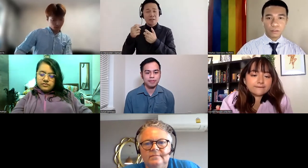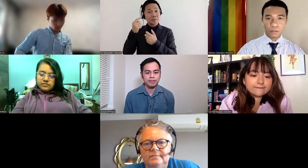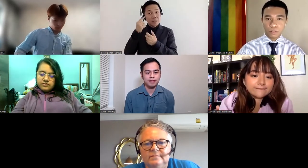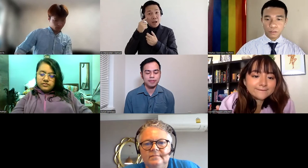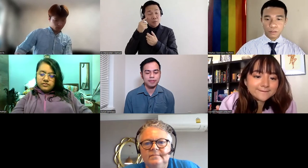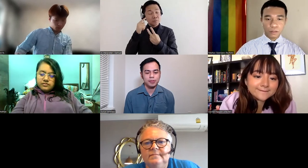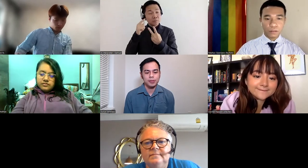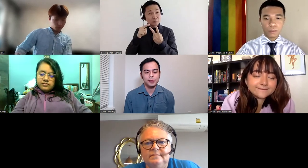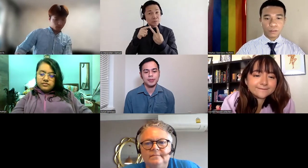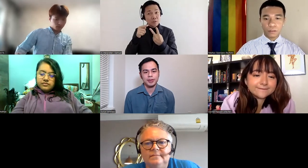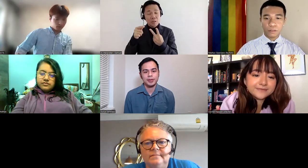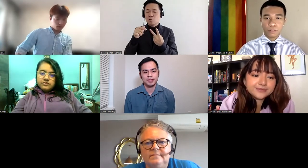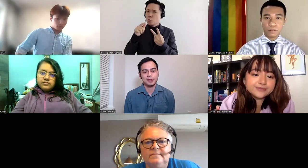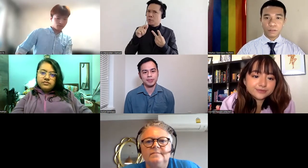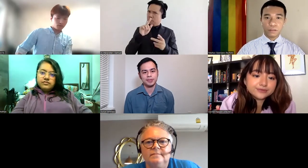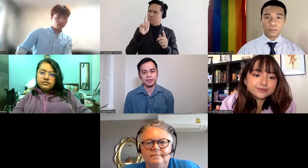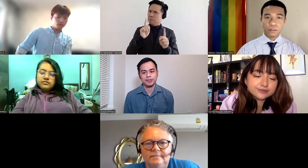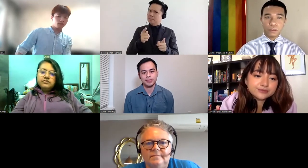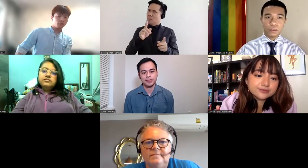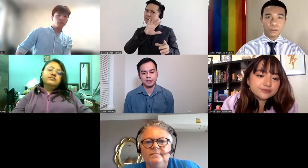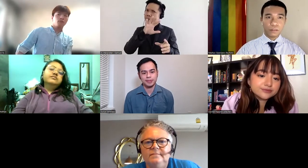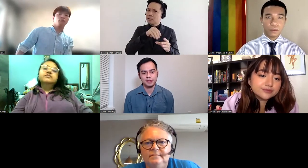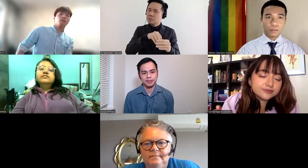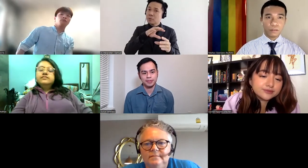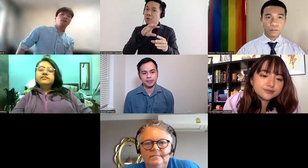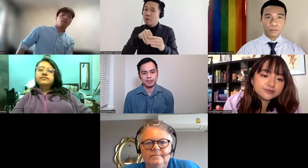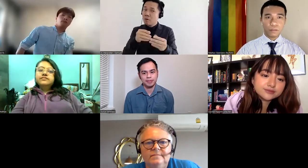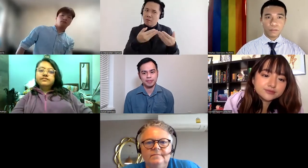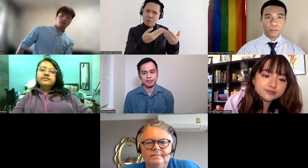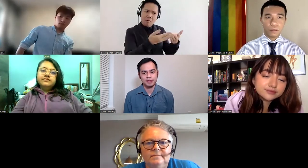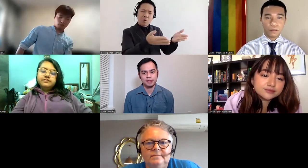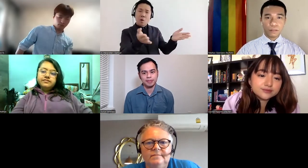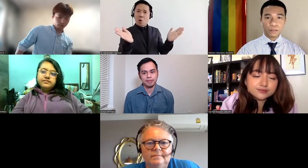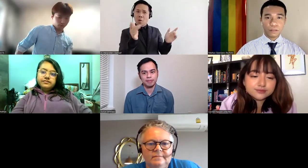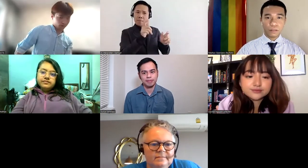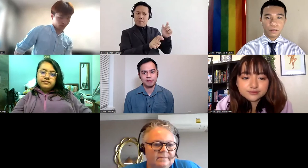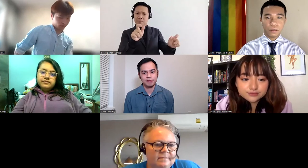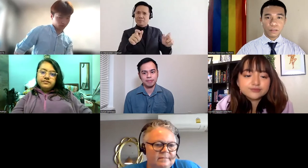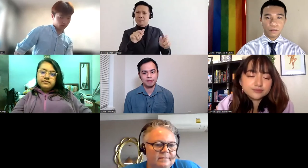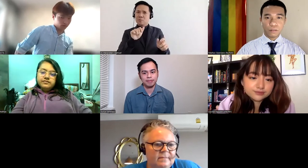include everybody's voice, and that reaches at the global level. Thank you.